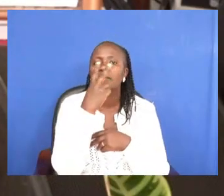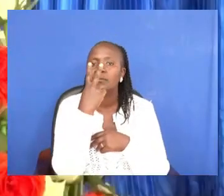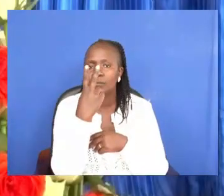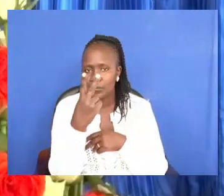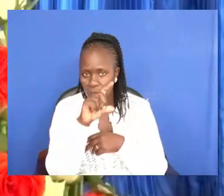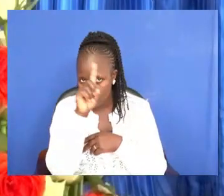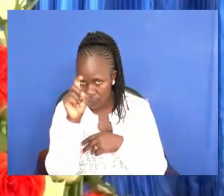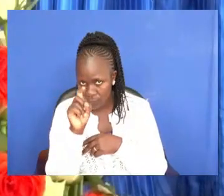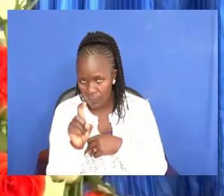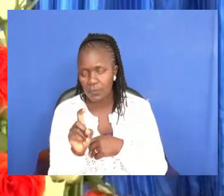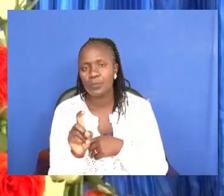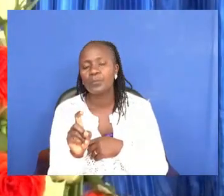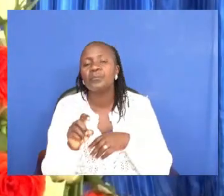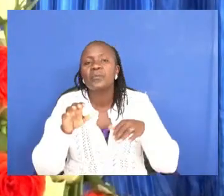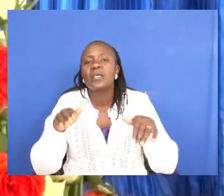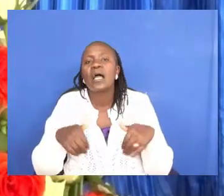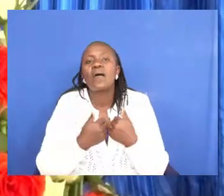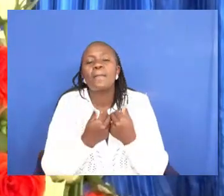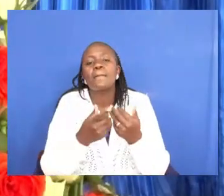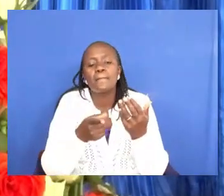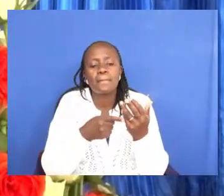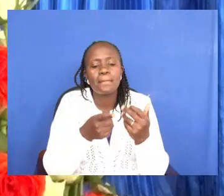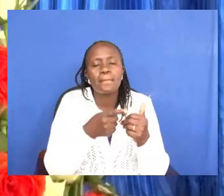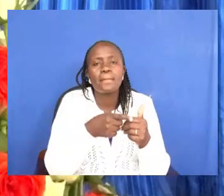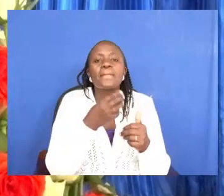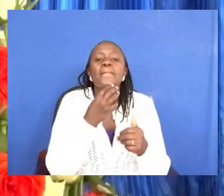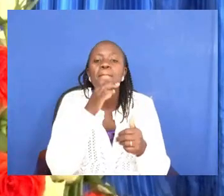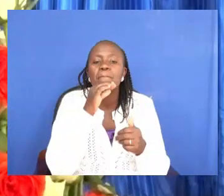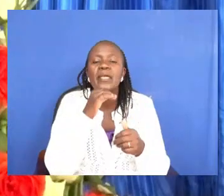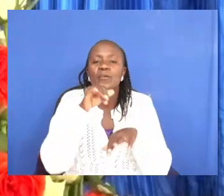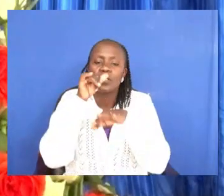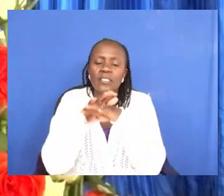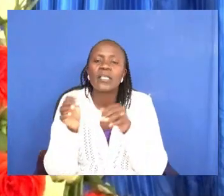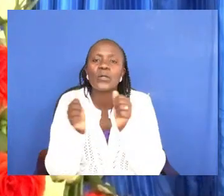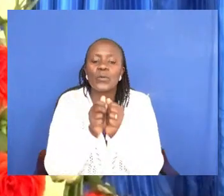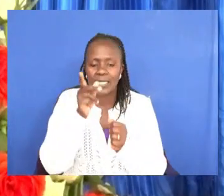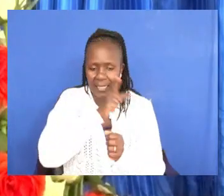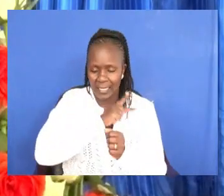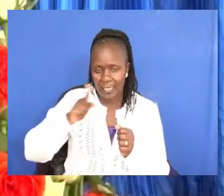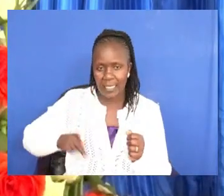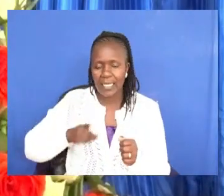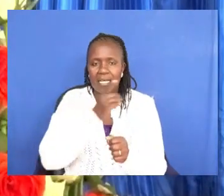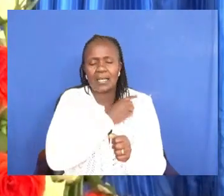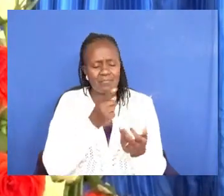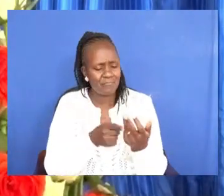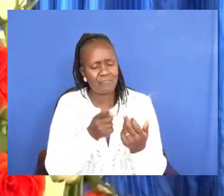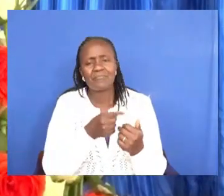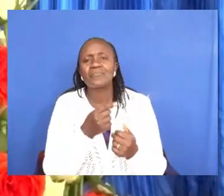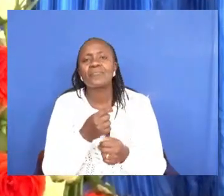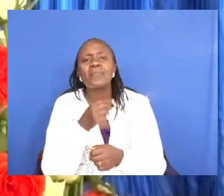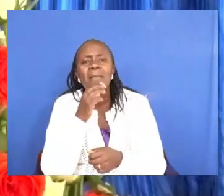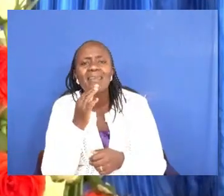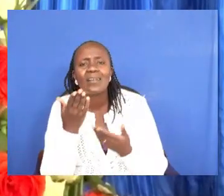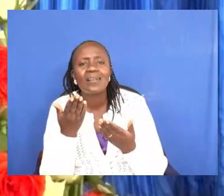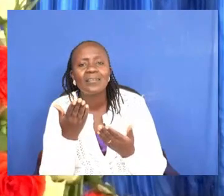question, how many men were sent by King David? How many men? I'm not